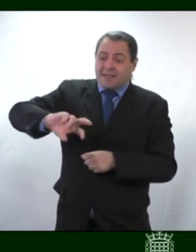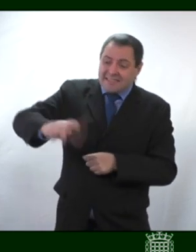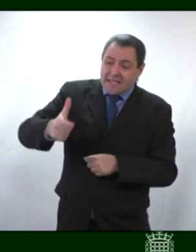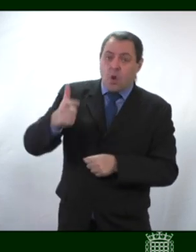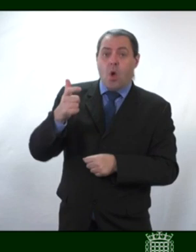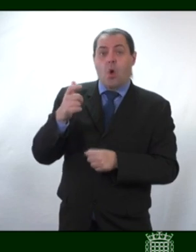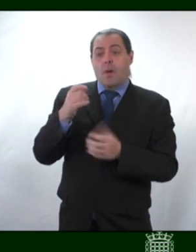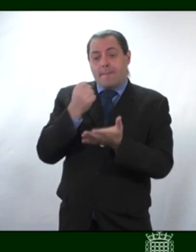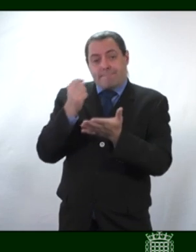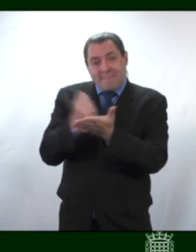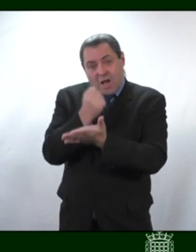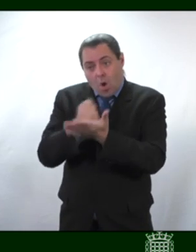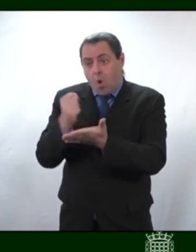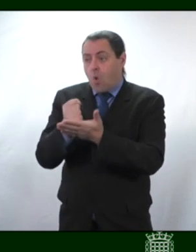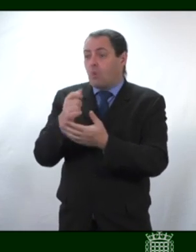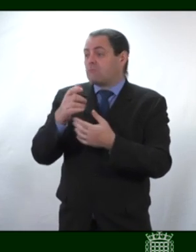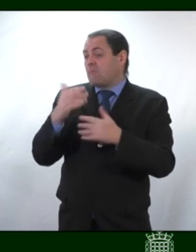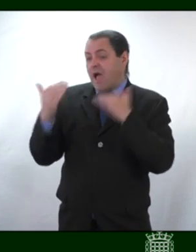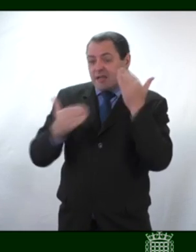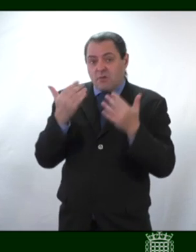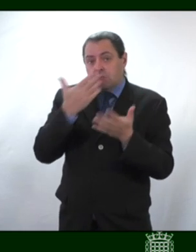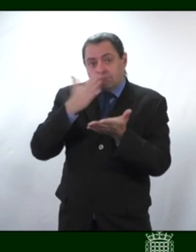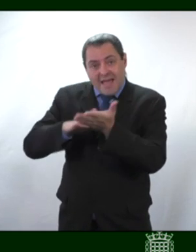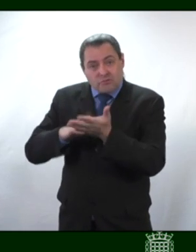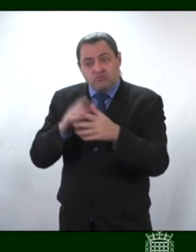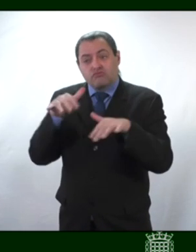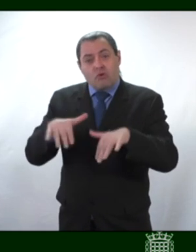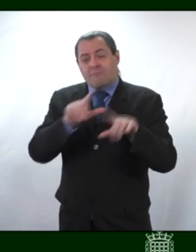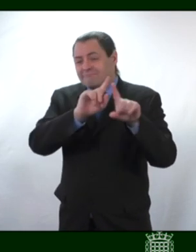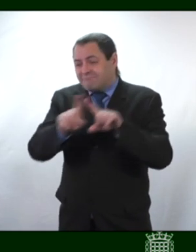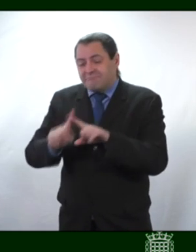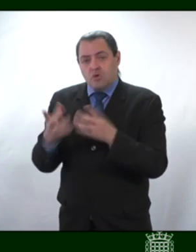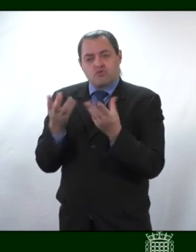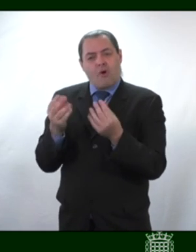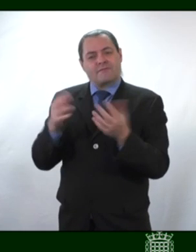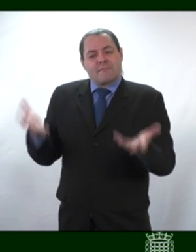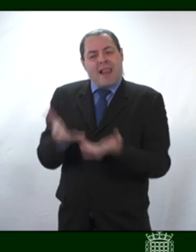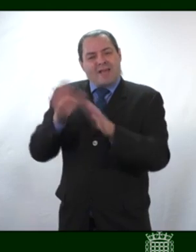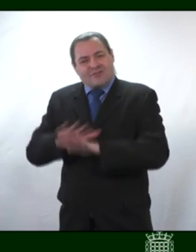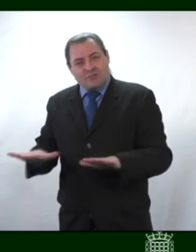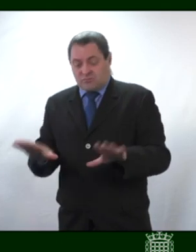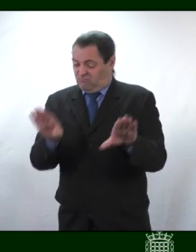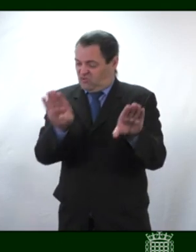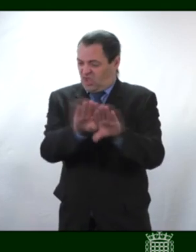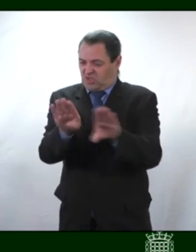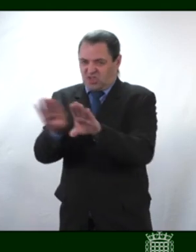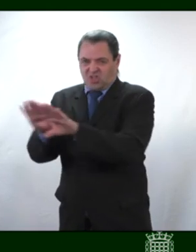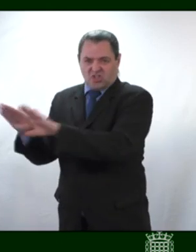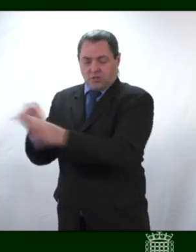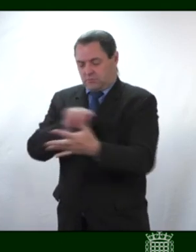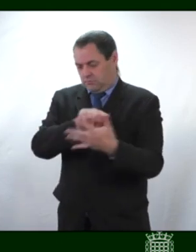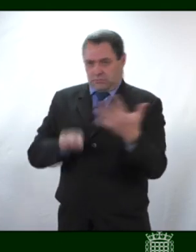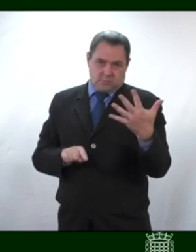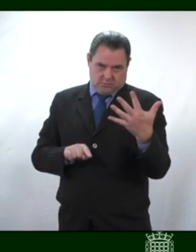also close. Now, I know that these restrictions are tough, and so we're putting in place a comprehensive package of